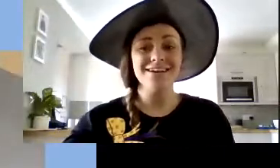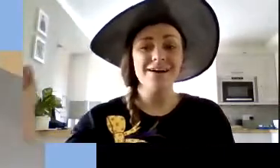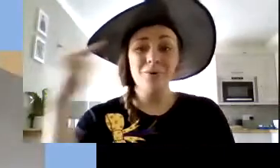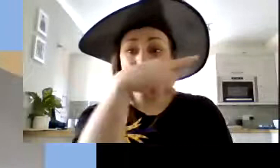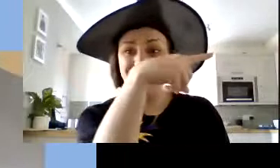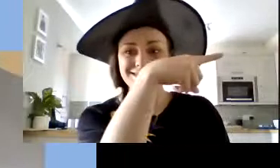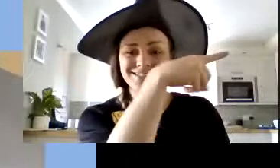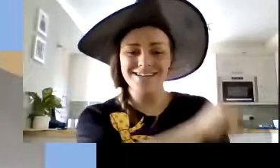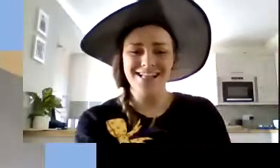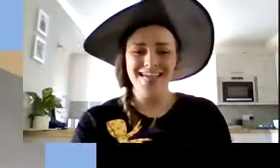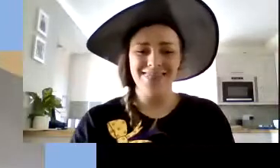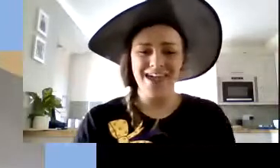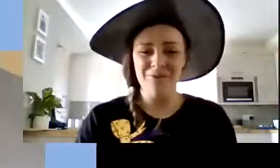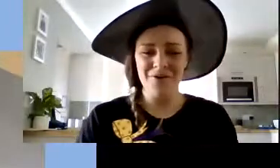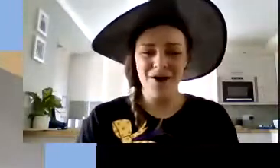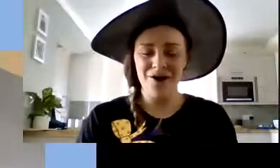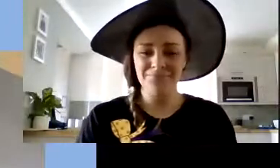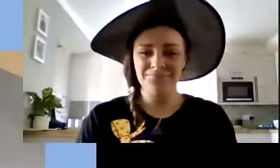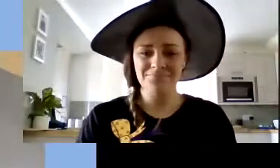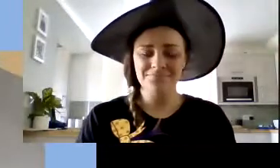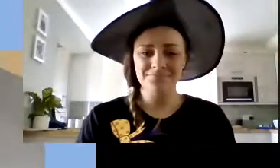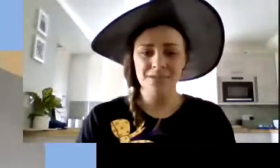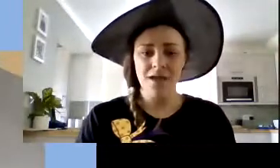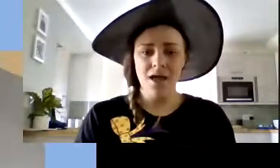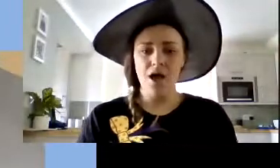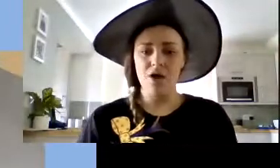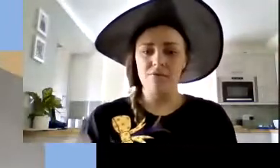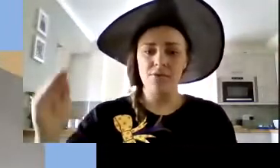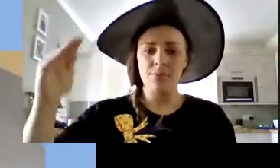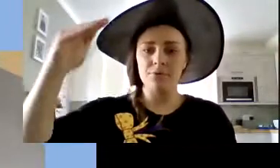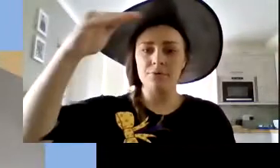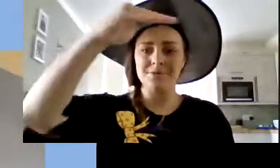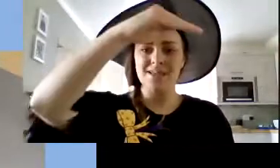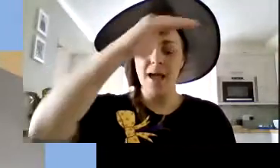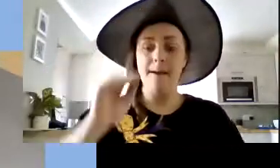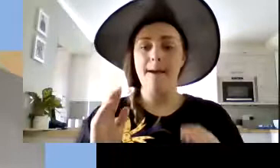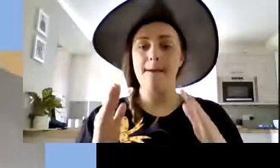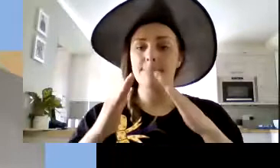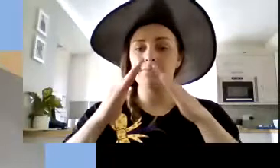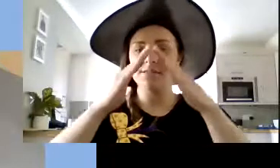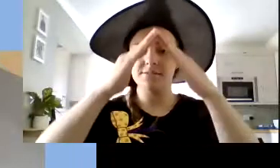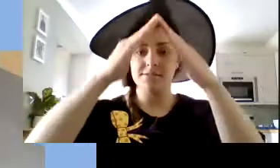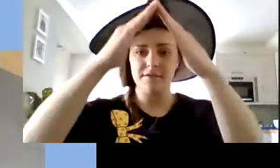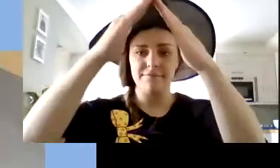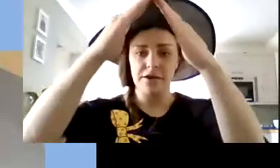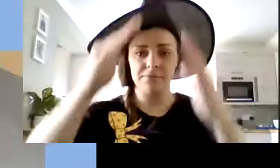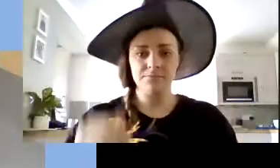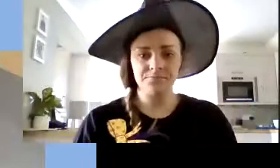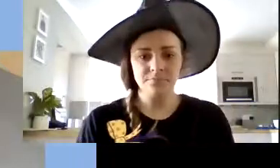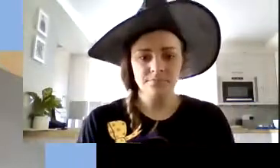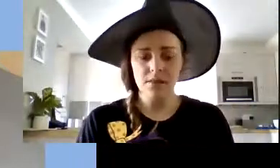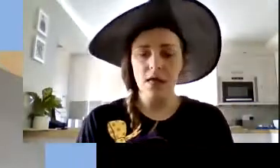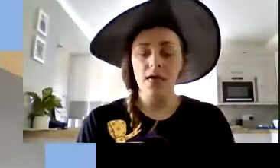and whoosh, they were gone. Over the moors and mountains they